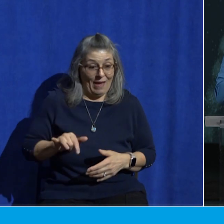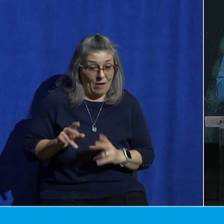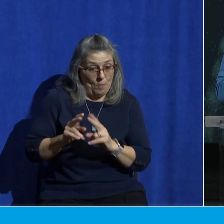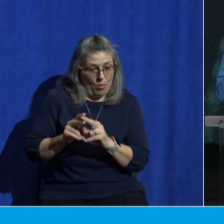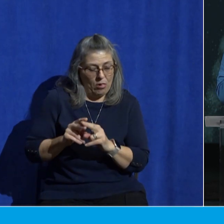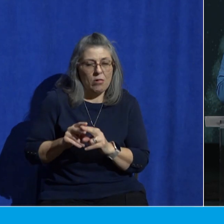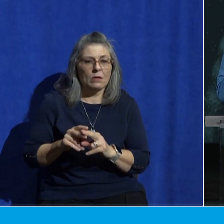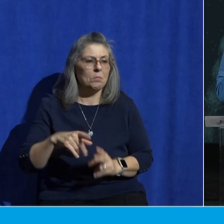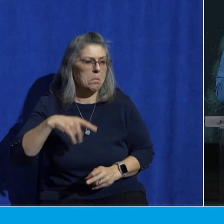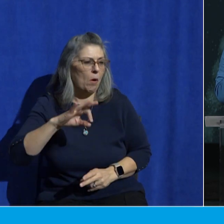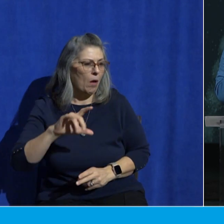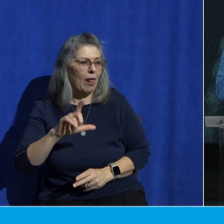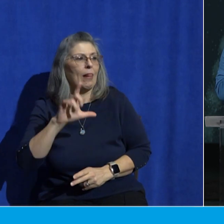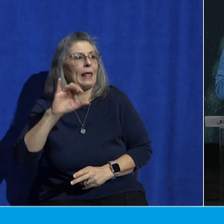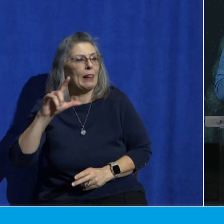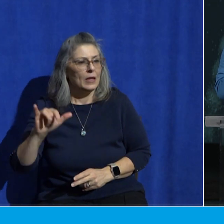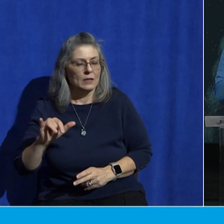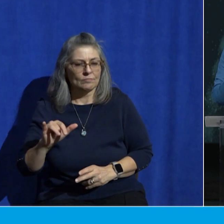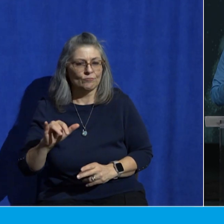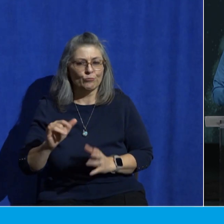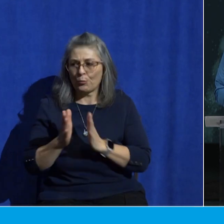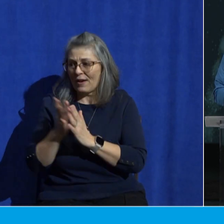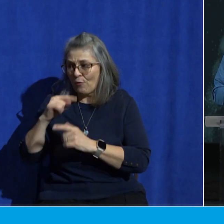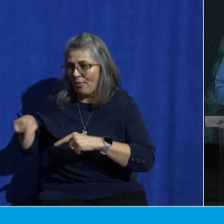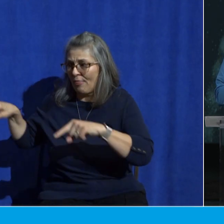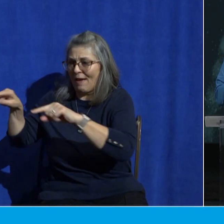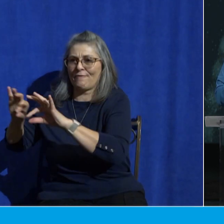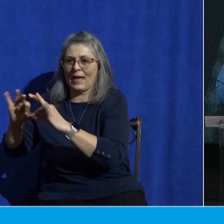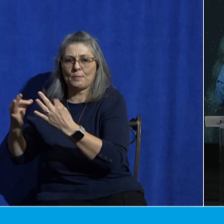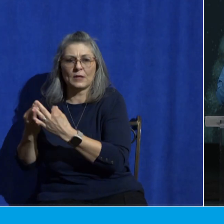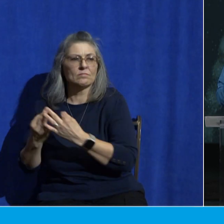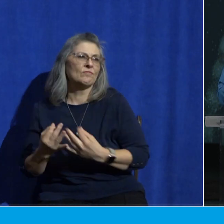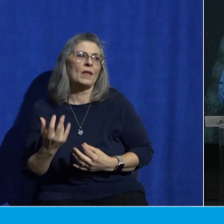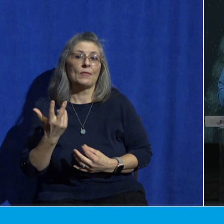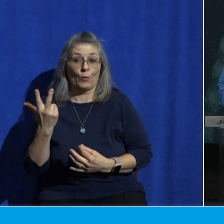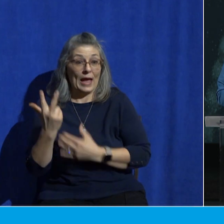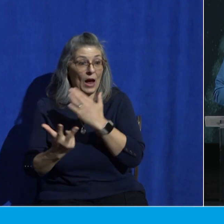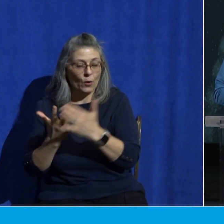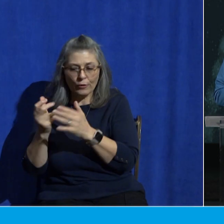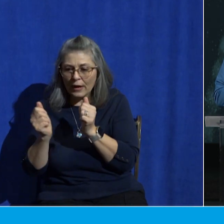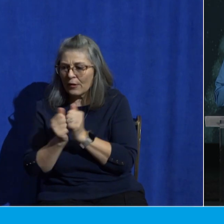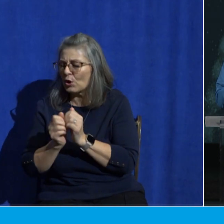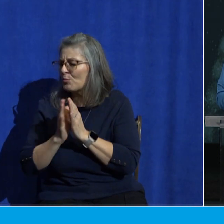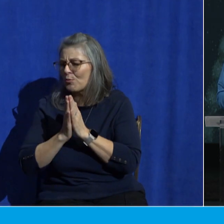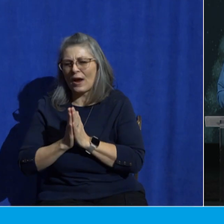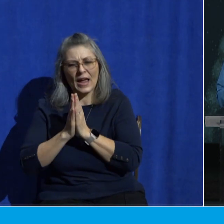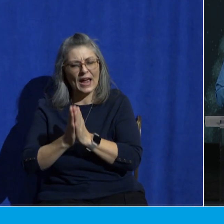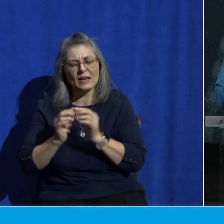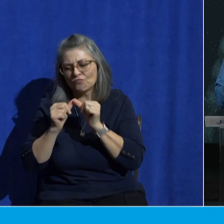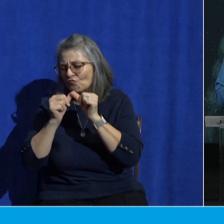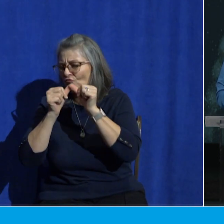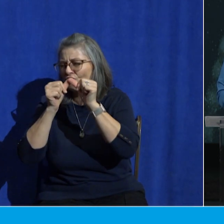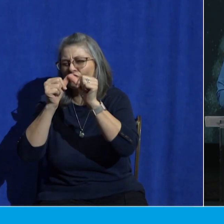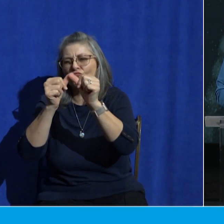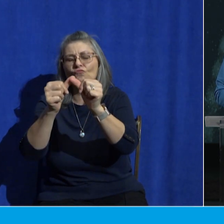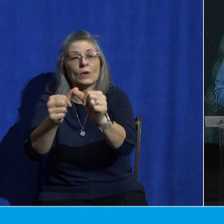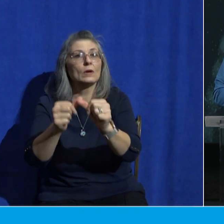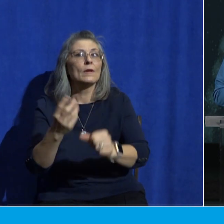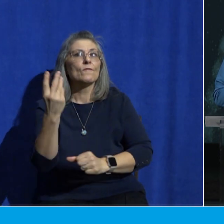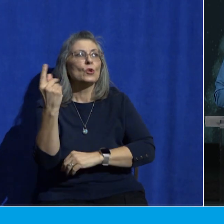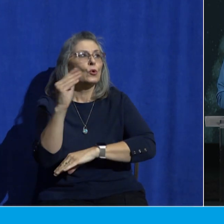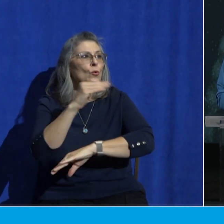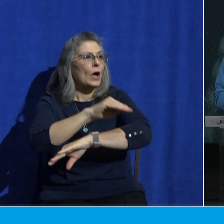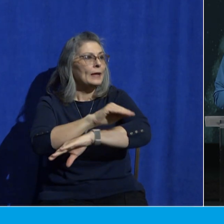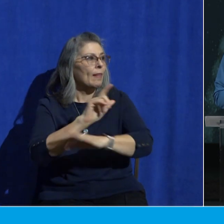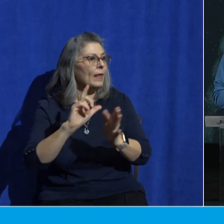and Lily, they prayed just for those 3 hours we were together. They said they were just praying nonstop. And a couple of nights later,